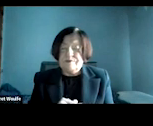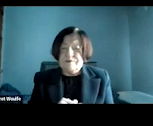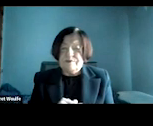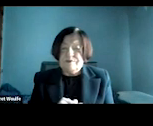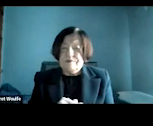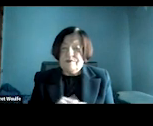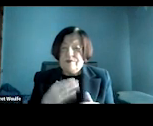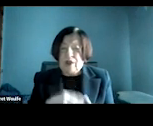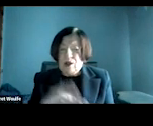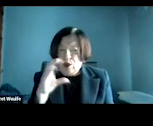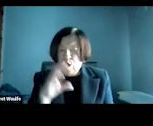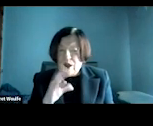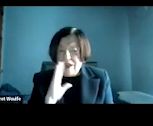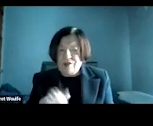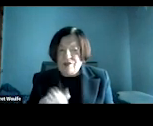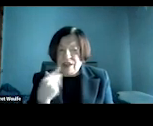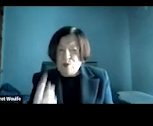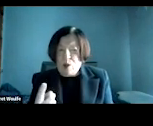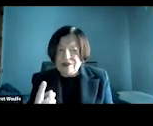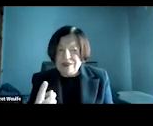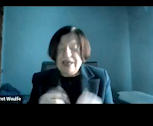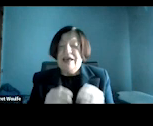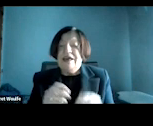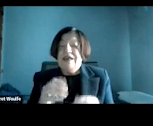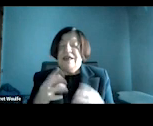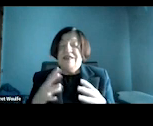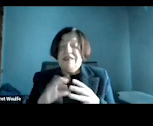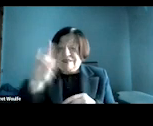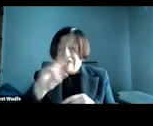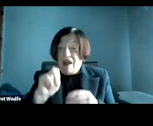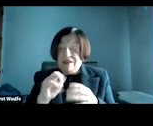I'm just looking for the next one here, age, size,